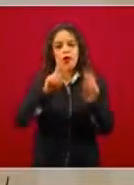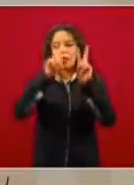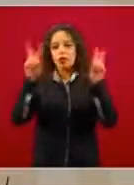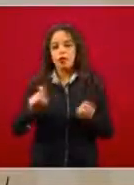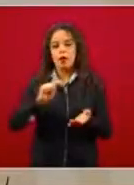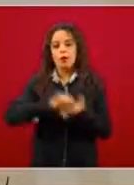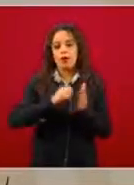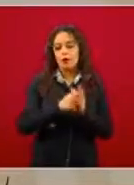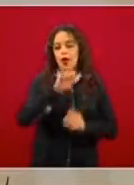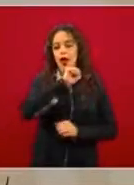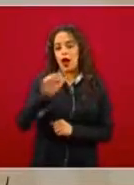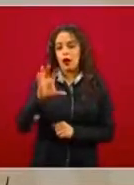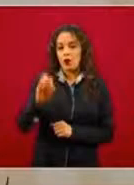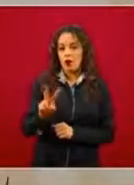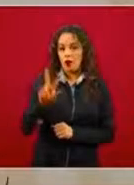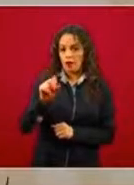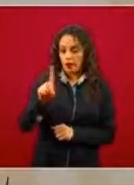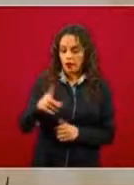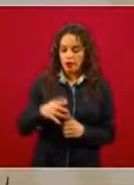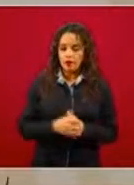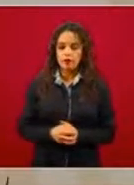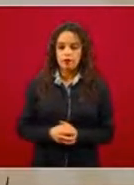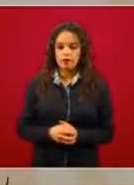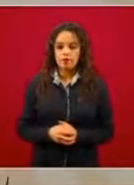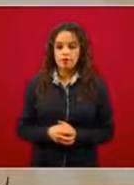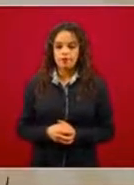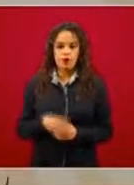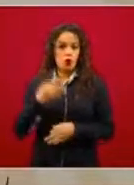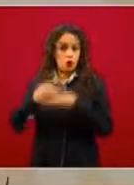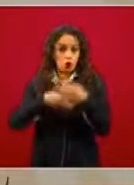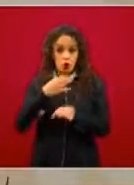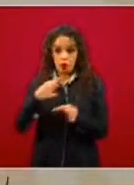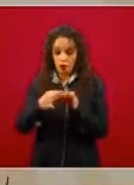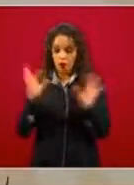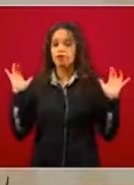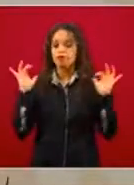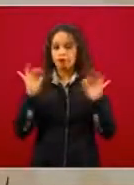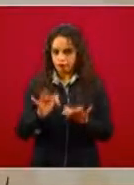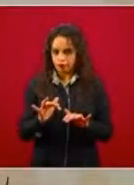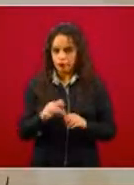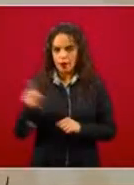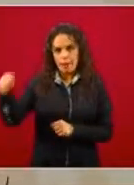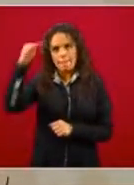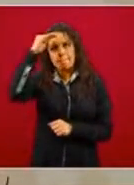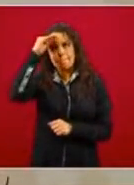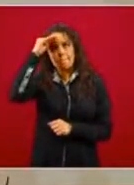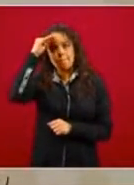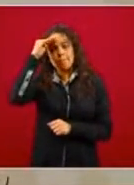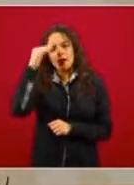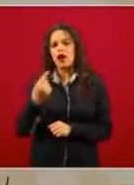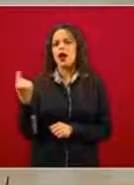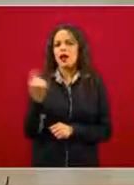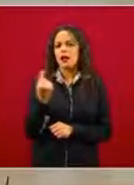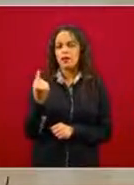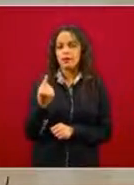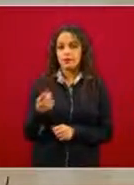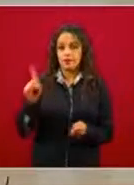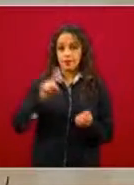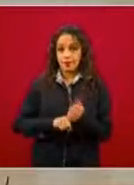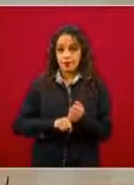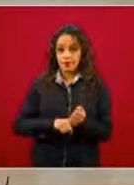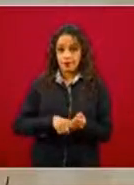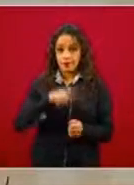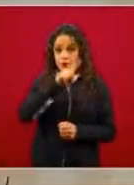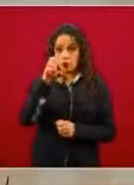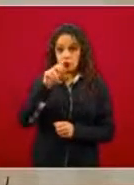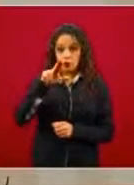where we had different technical matters touched on COVID-19. And most of the people who showed up